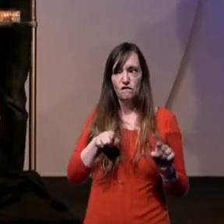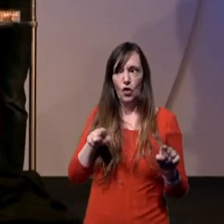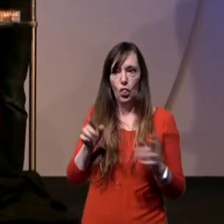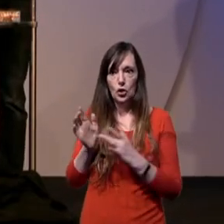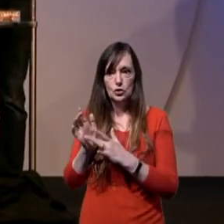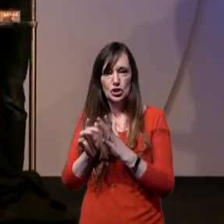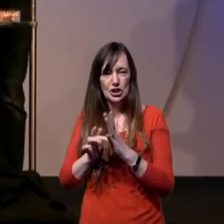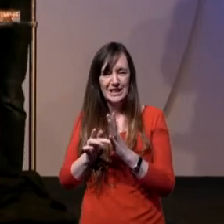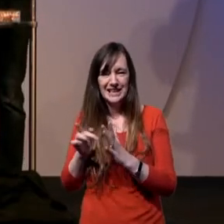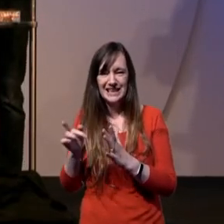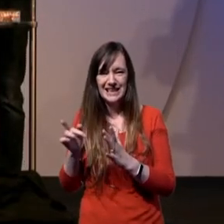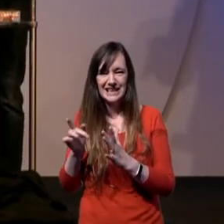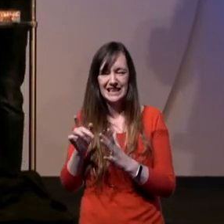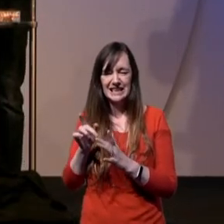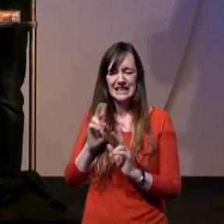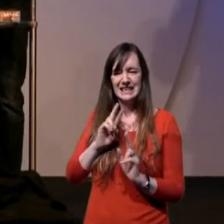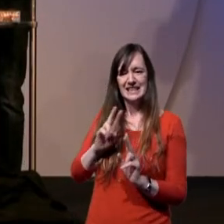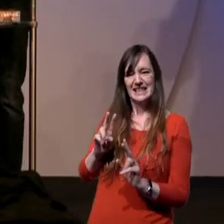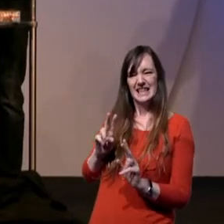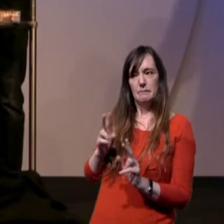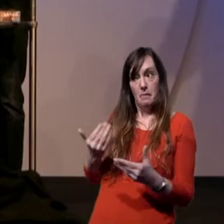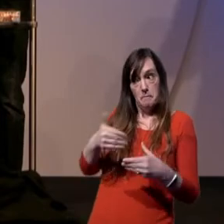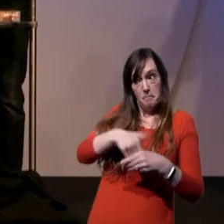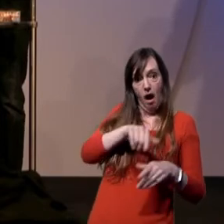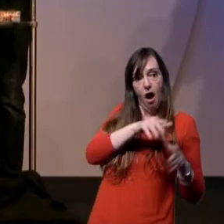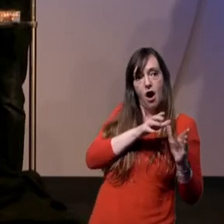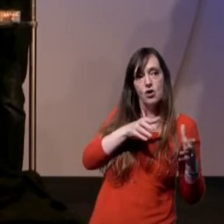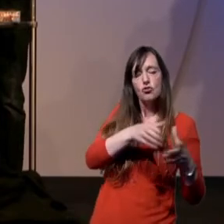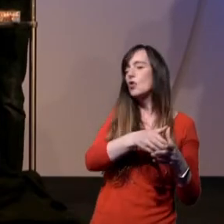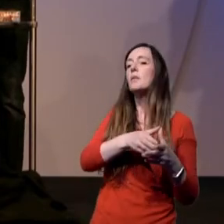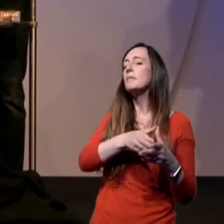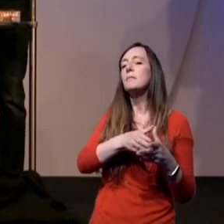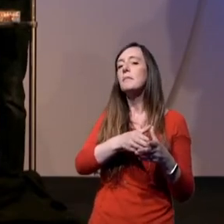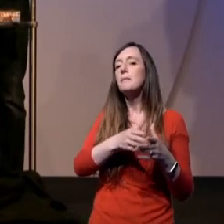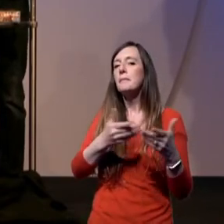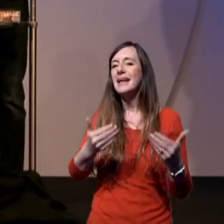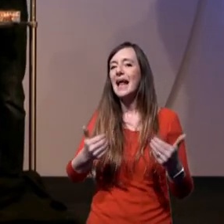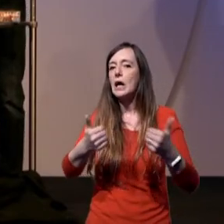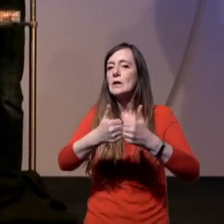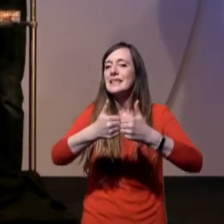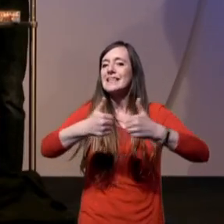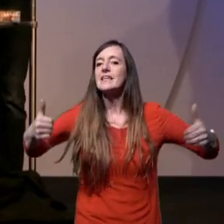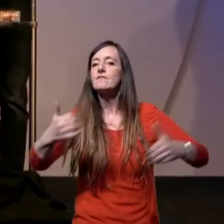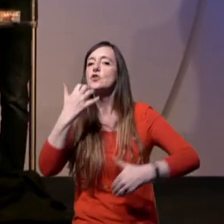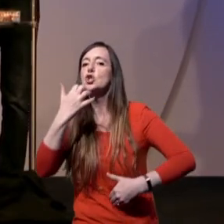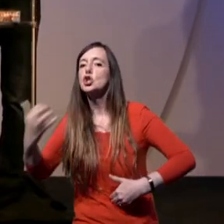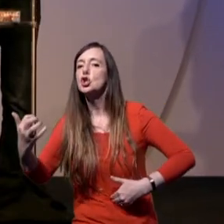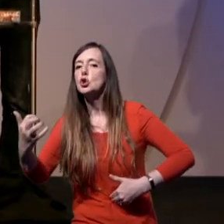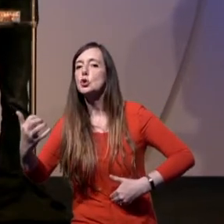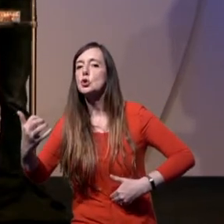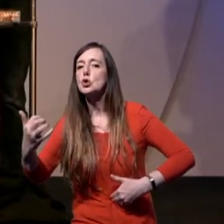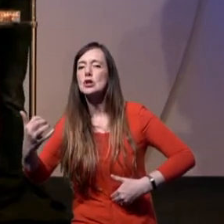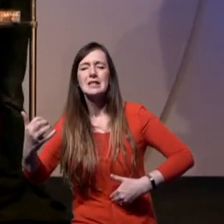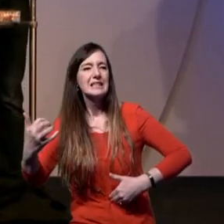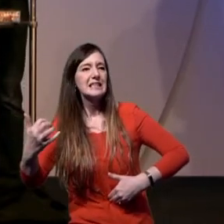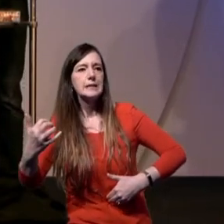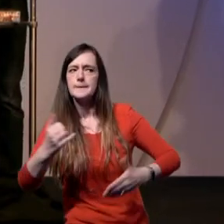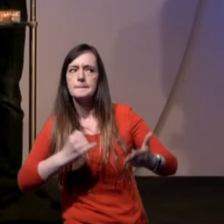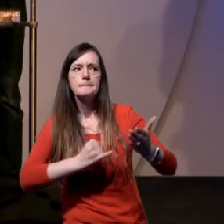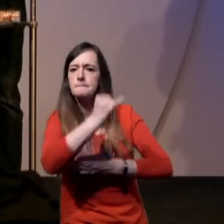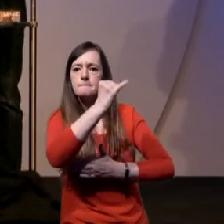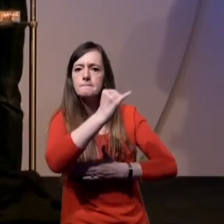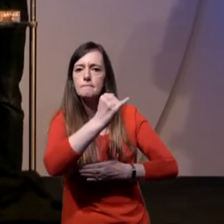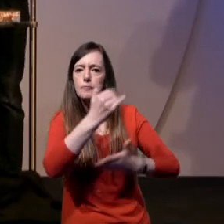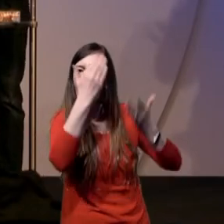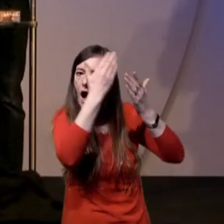group. But now, these messianic Jews who trusted in Jesus were making a fuss about idols, and